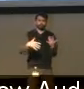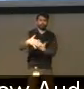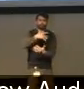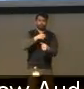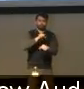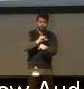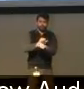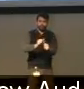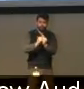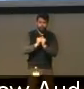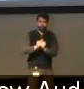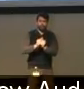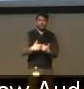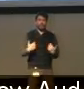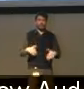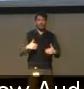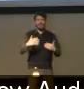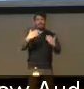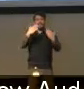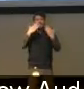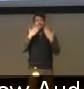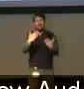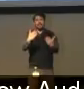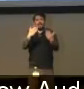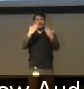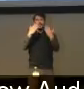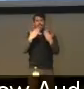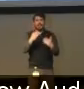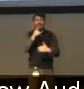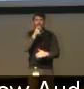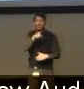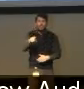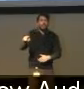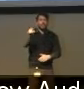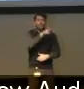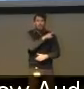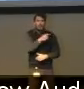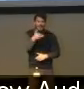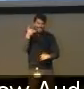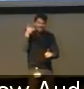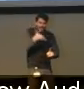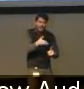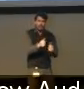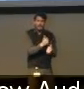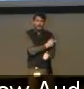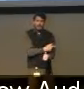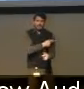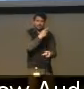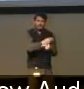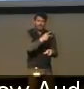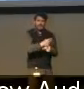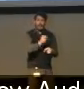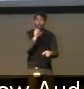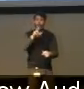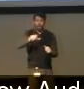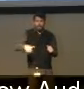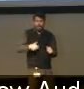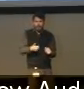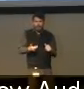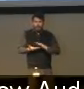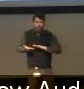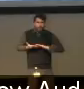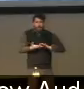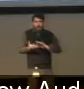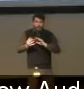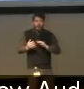enough for all that you've done on the front lines and behind the scenes. It's been an incredible team effort, and you all deserve